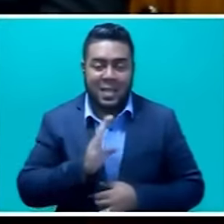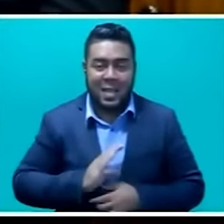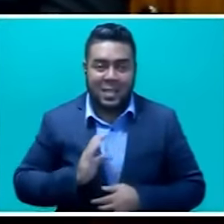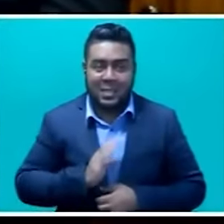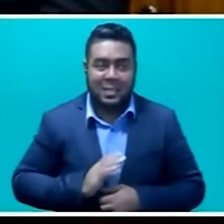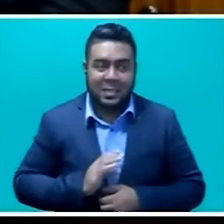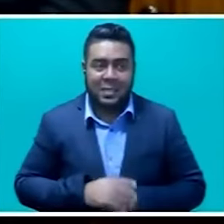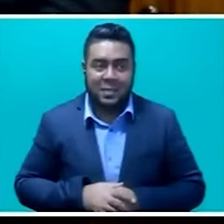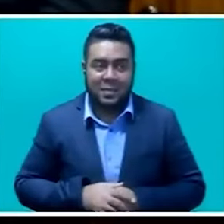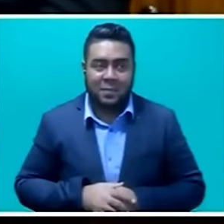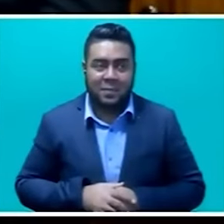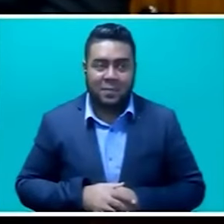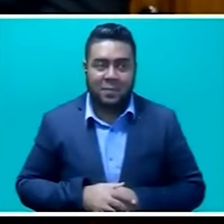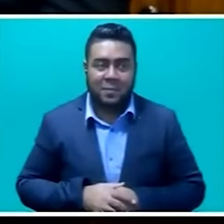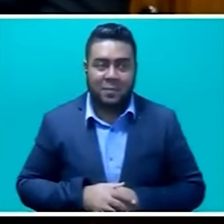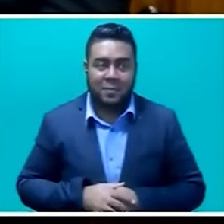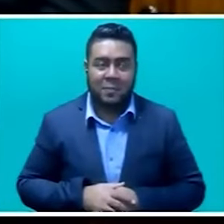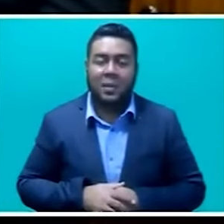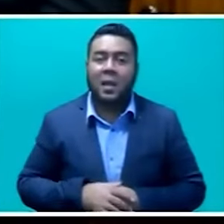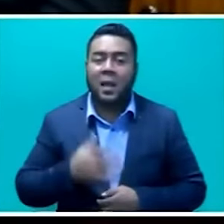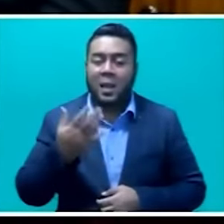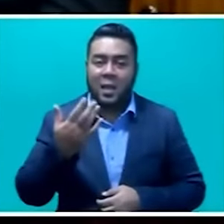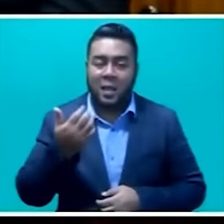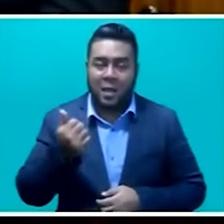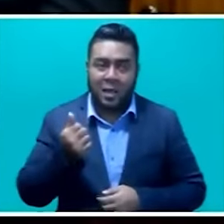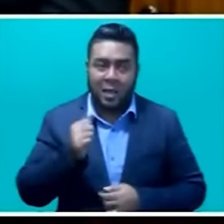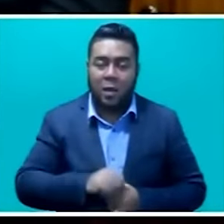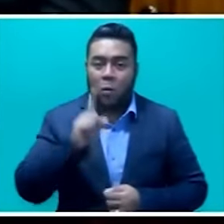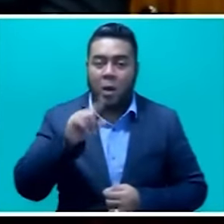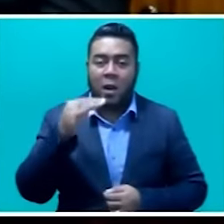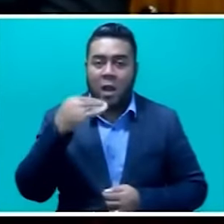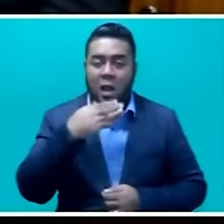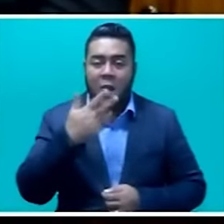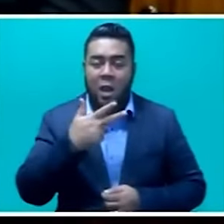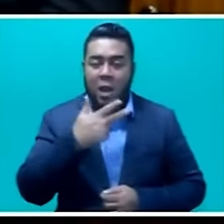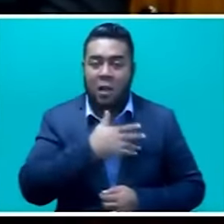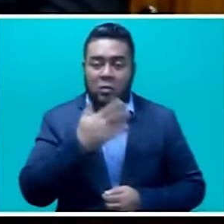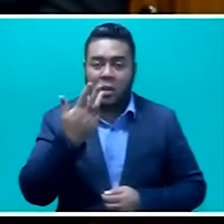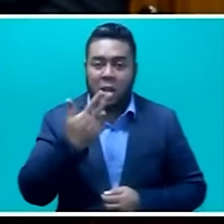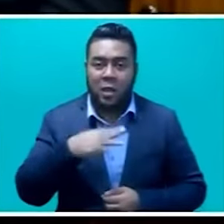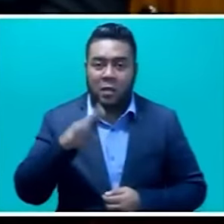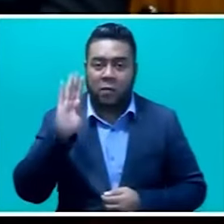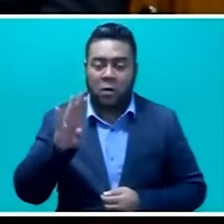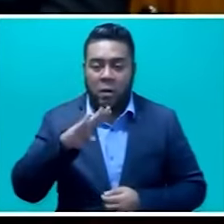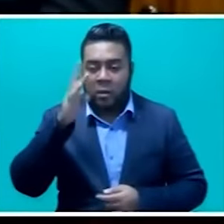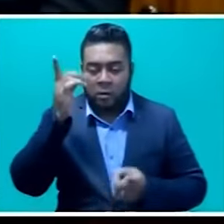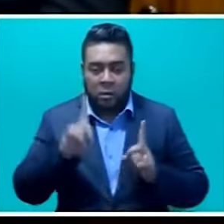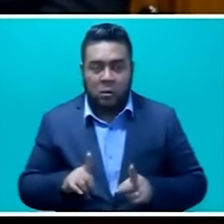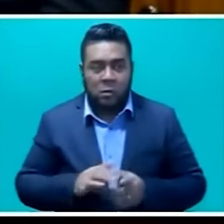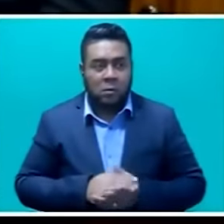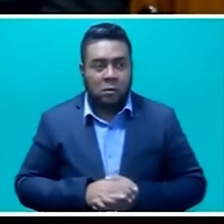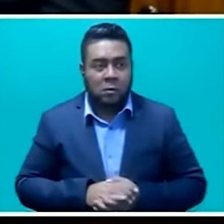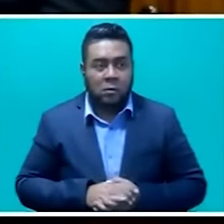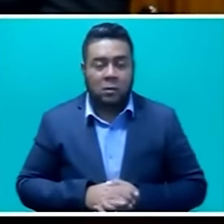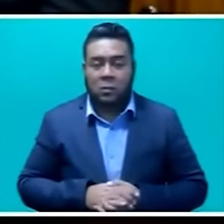293 cases of breast cancer, and approximately 184 deaths from breast cancer. My apologies,